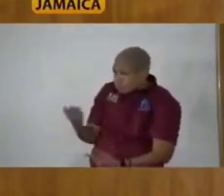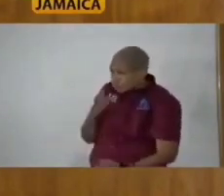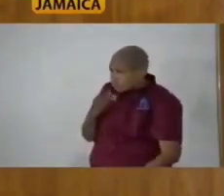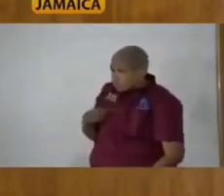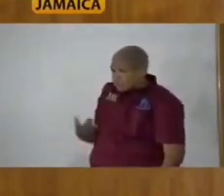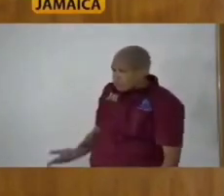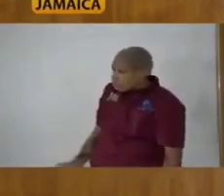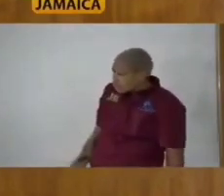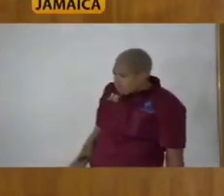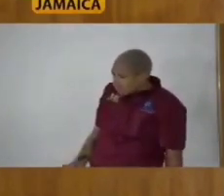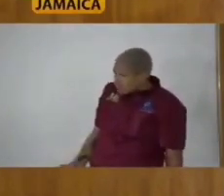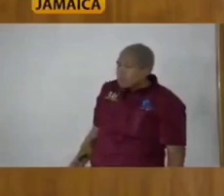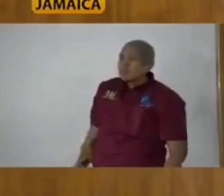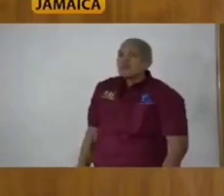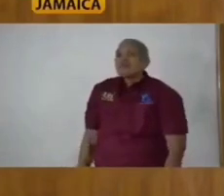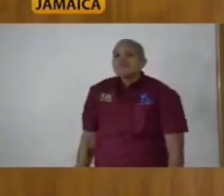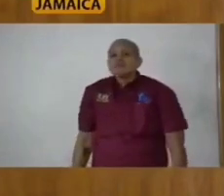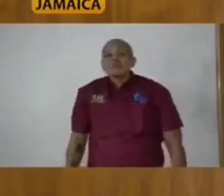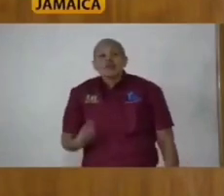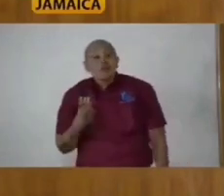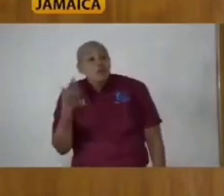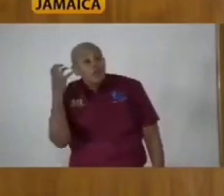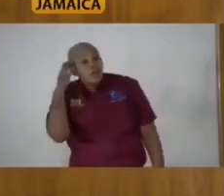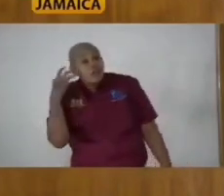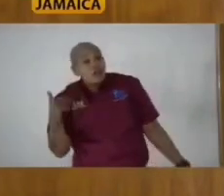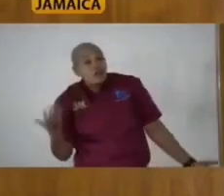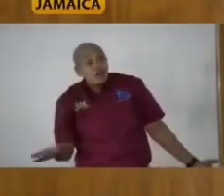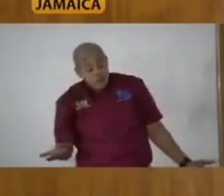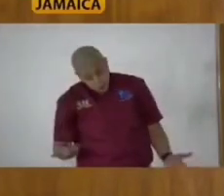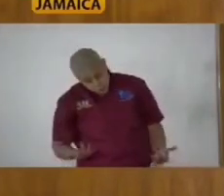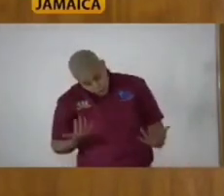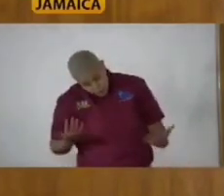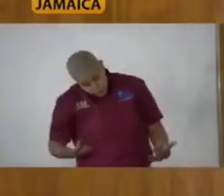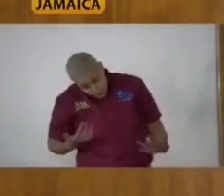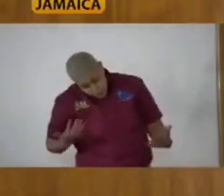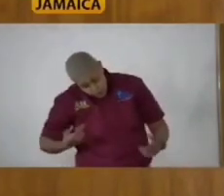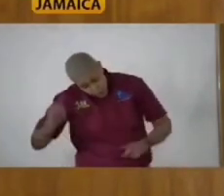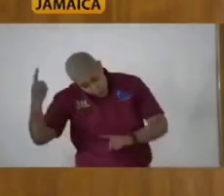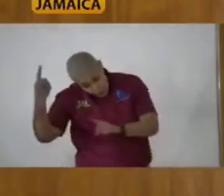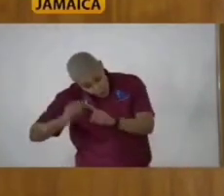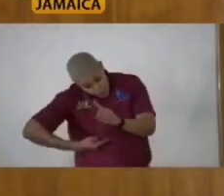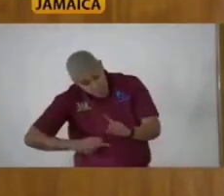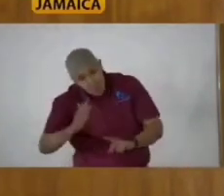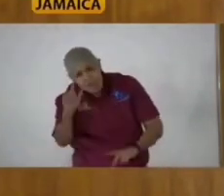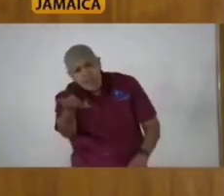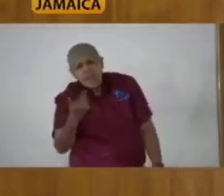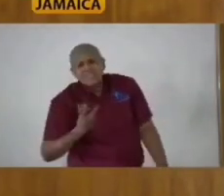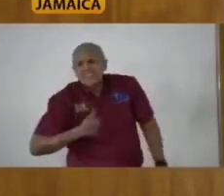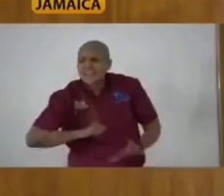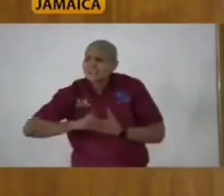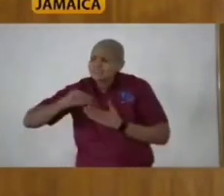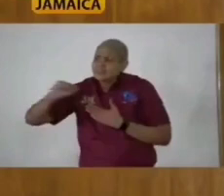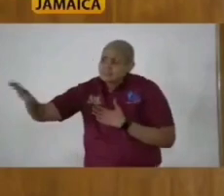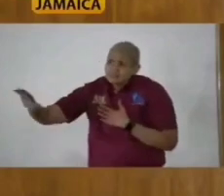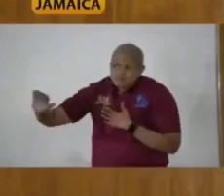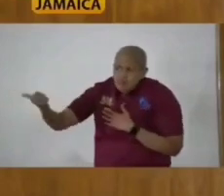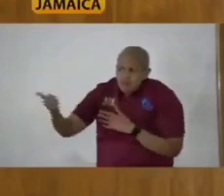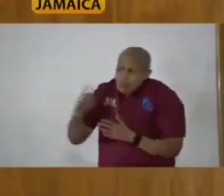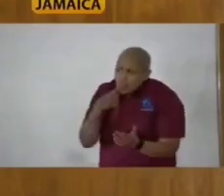reply to. I didn't hear from her then. About a month later, I sent a follow-up